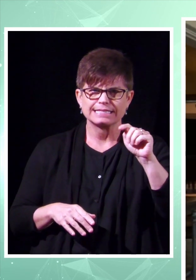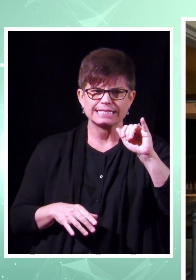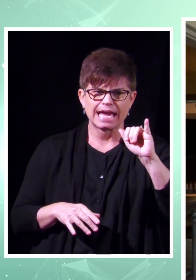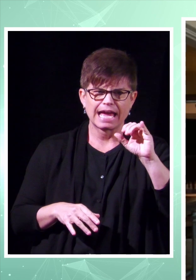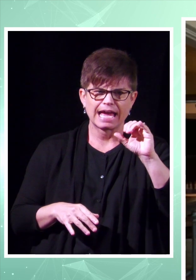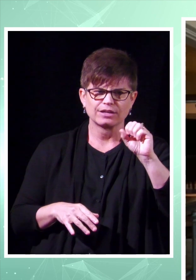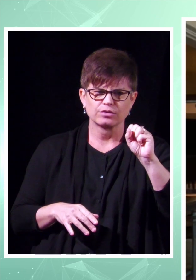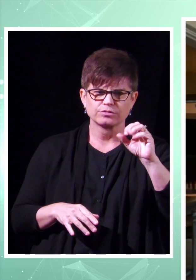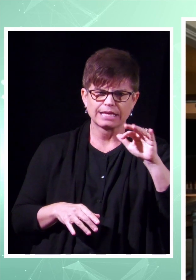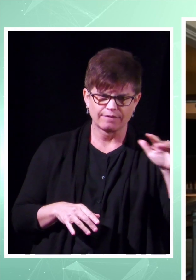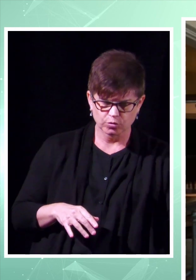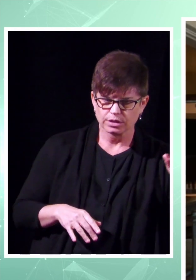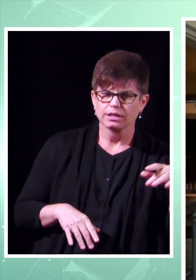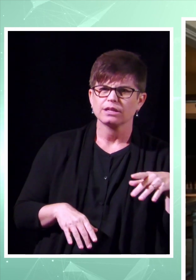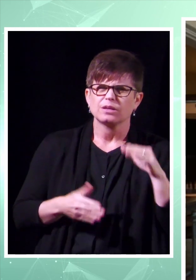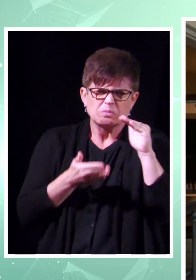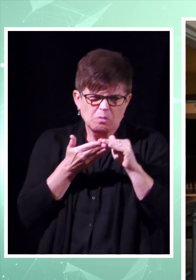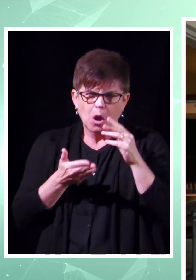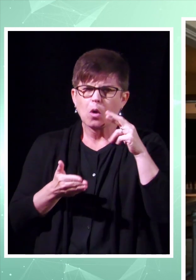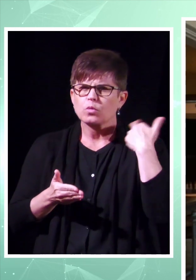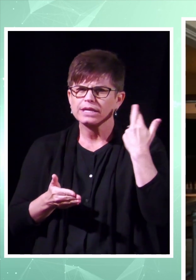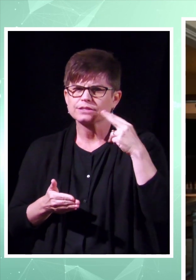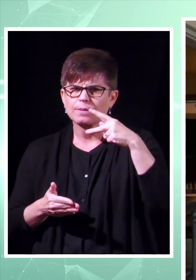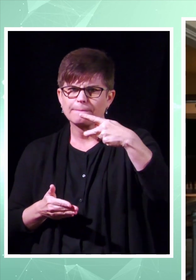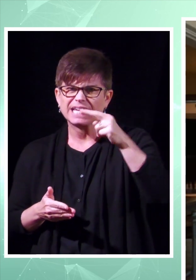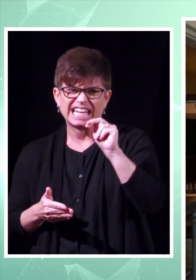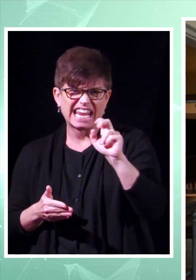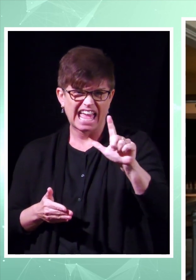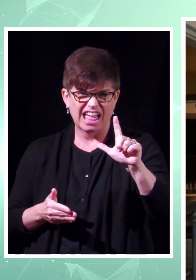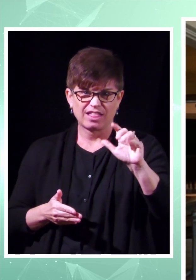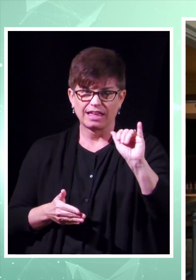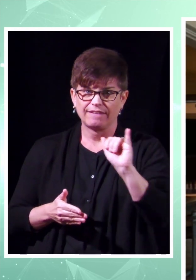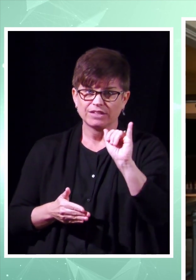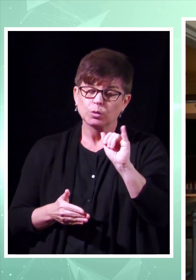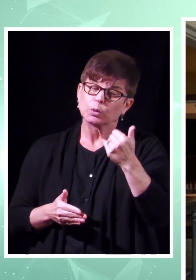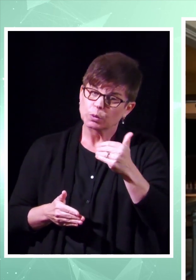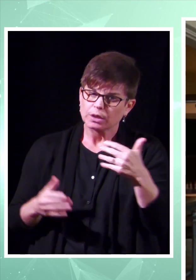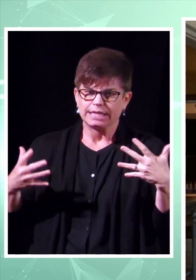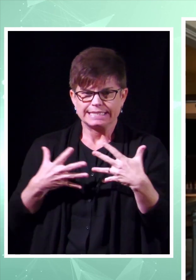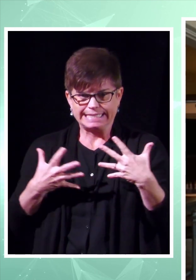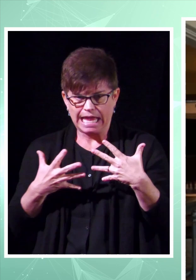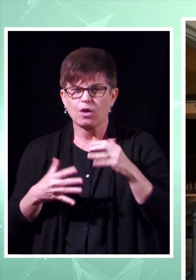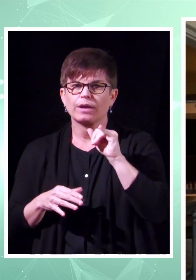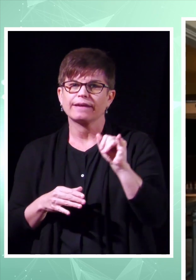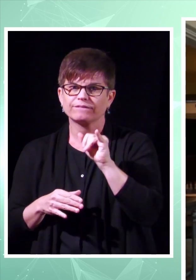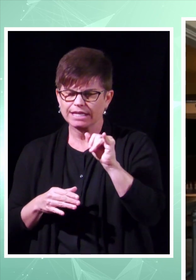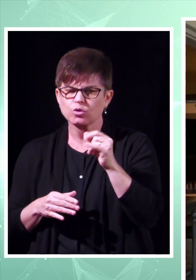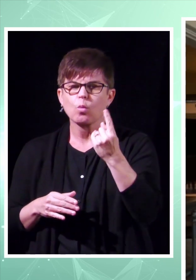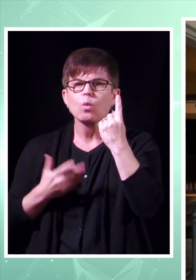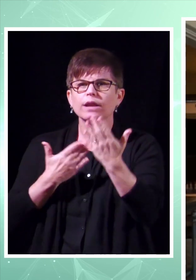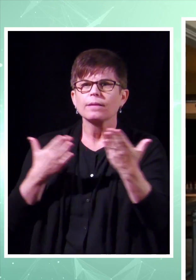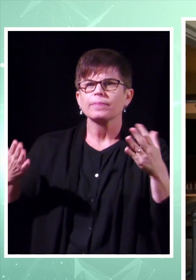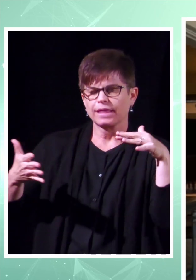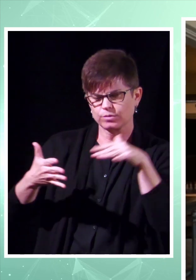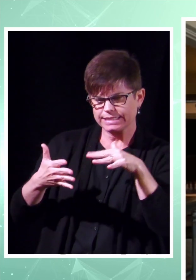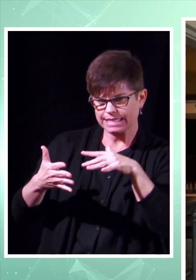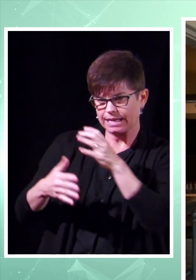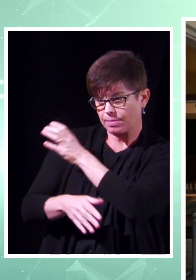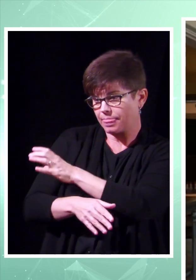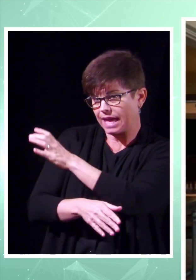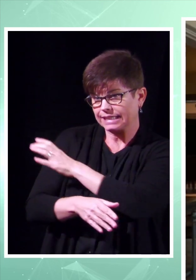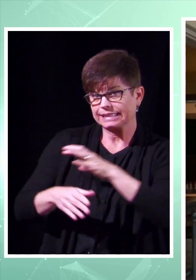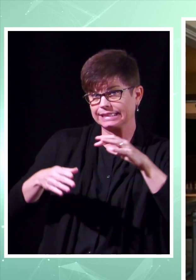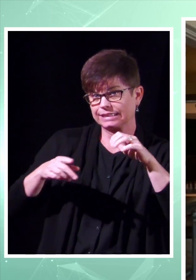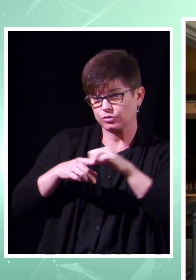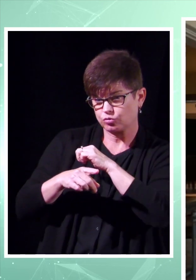of PML, right? But it's a very scary infection to have. And so one of the things that was studied in that clinical trial that I referenced,